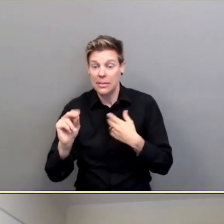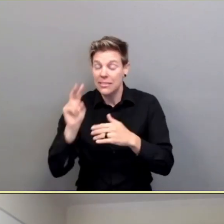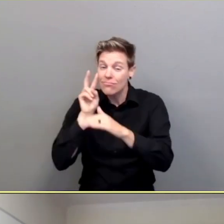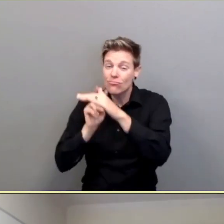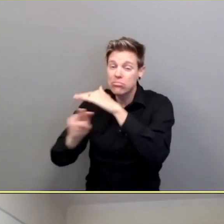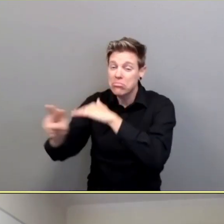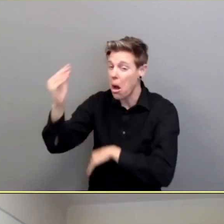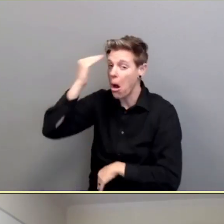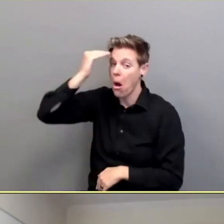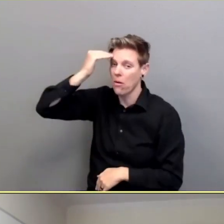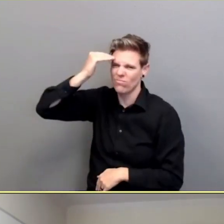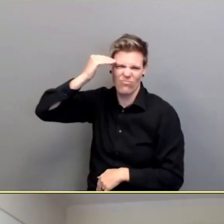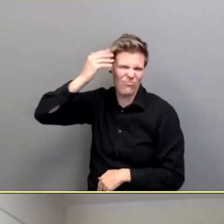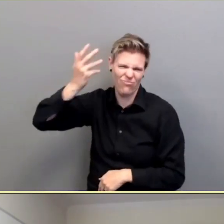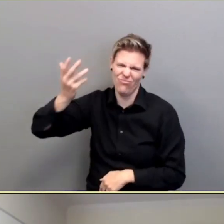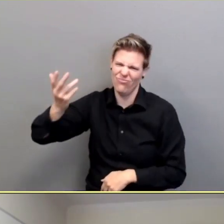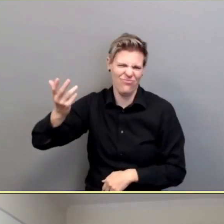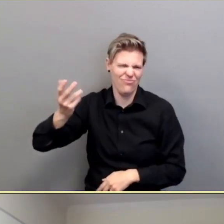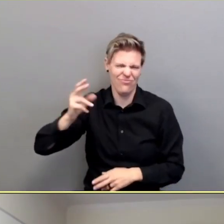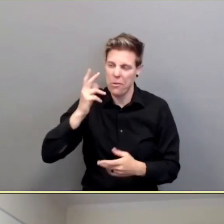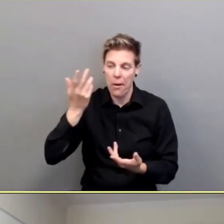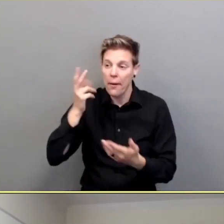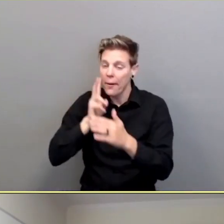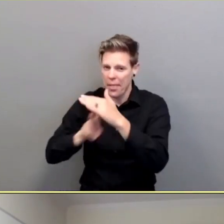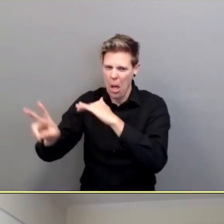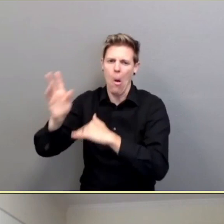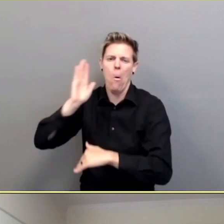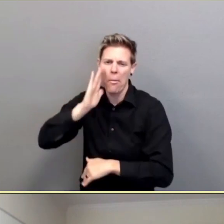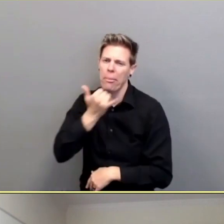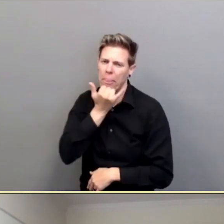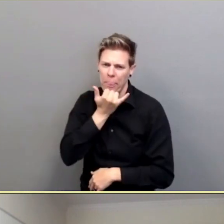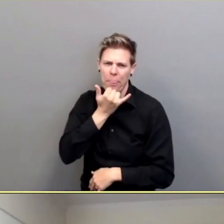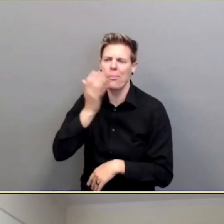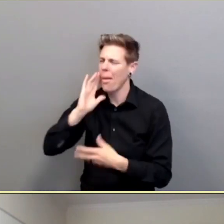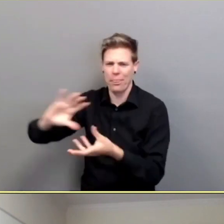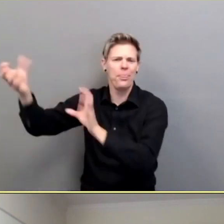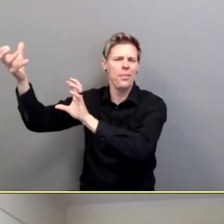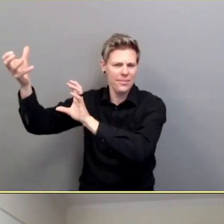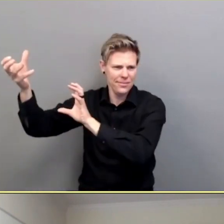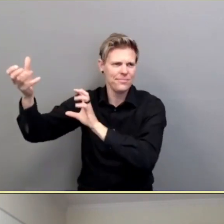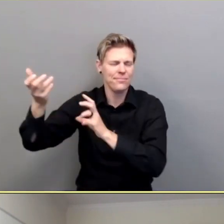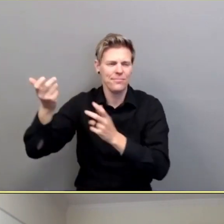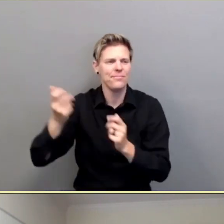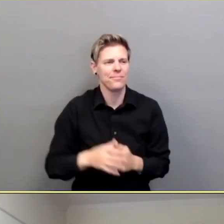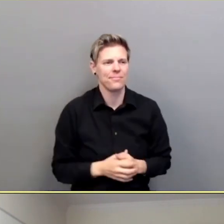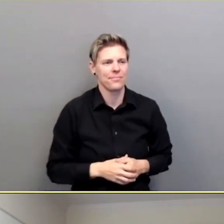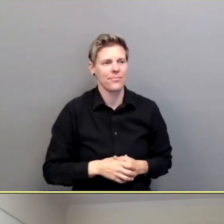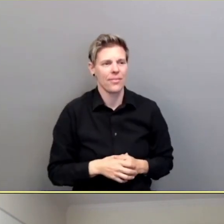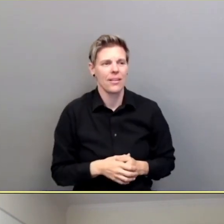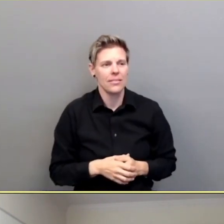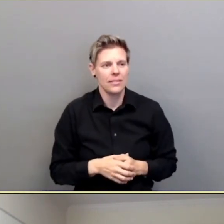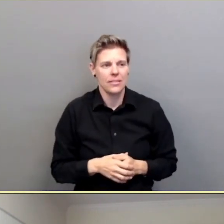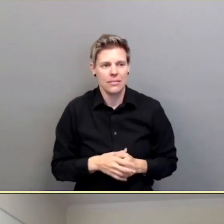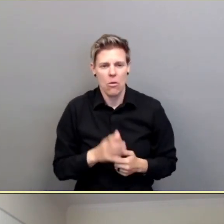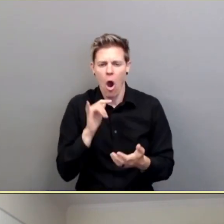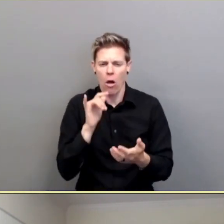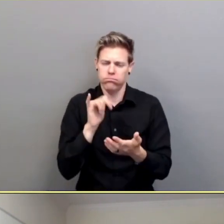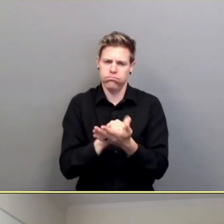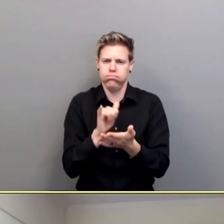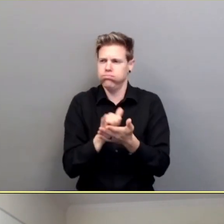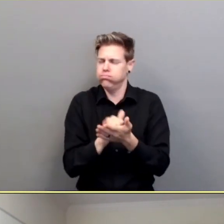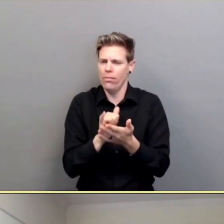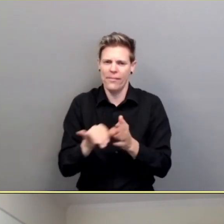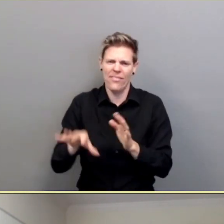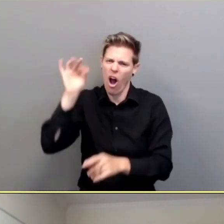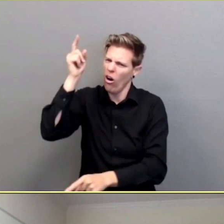not ended up with big peaks in the winter. Thanks, everybody. Next, we'll turn to Chris McKee